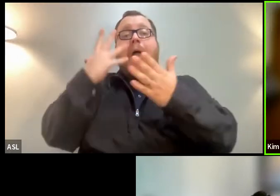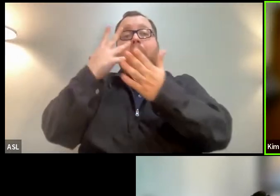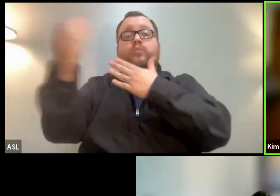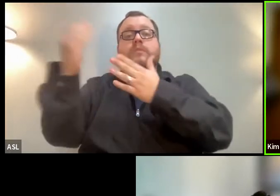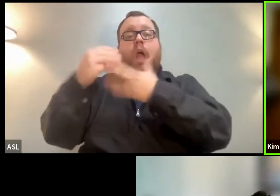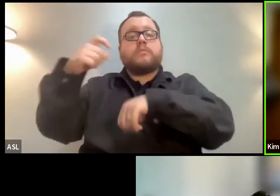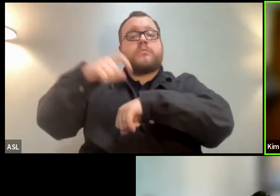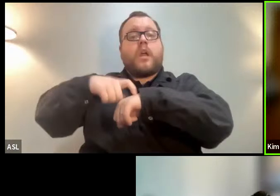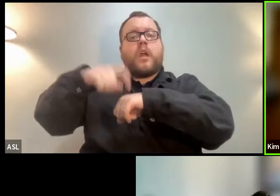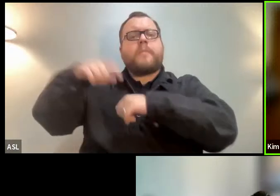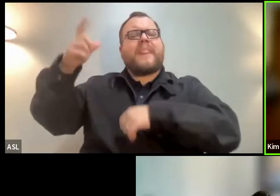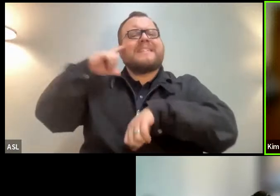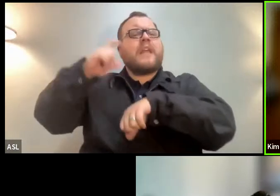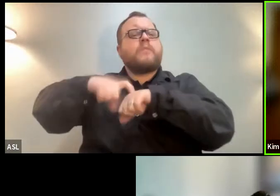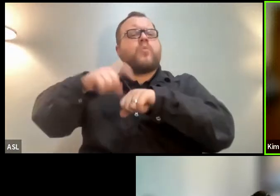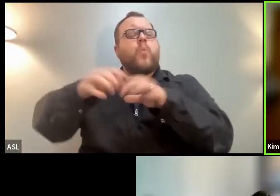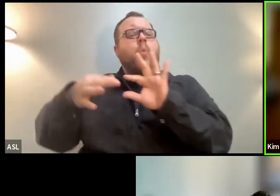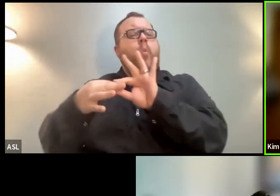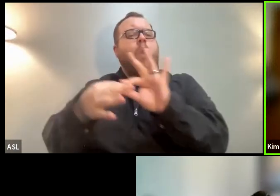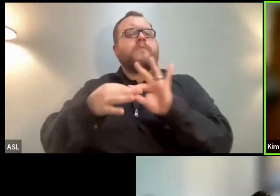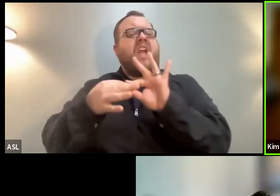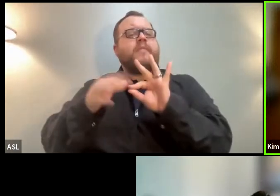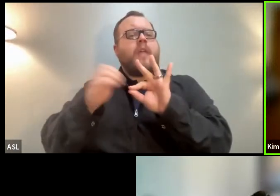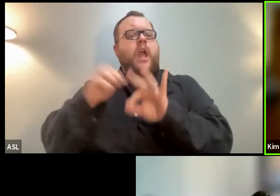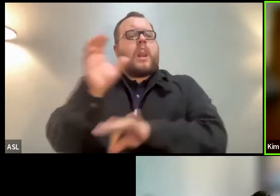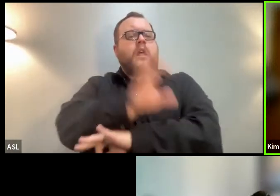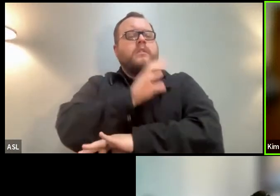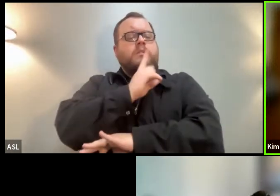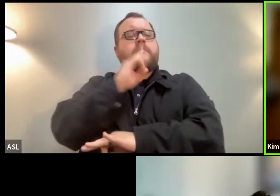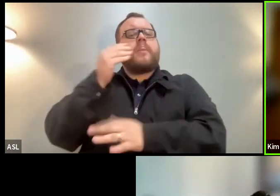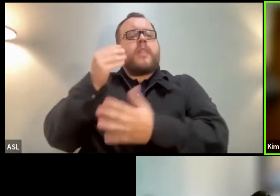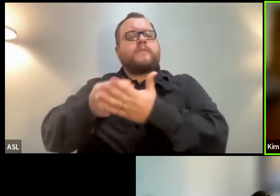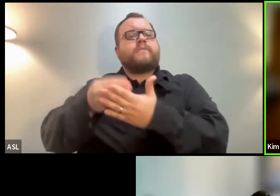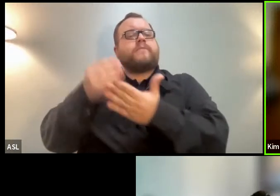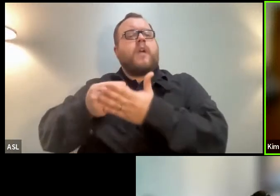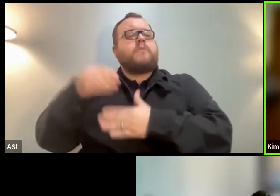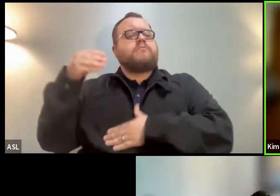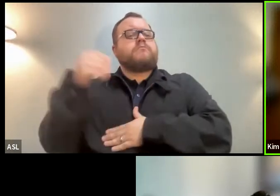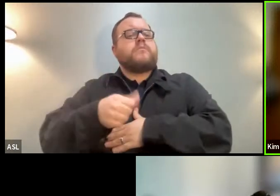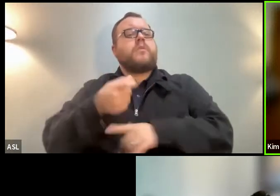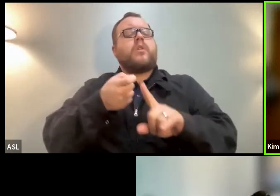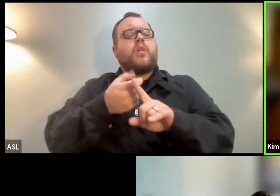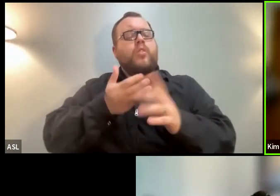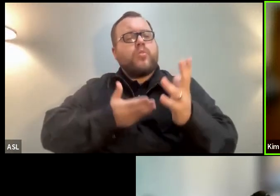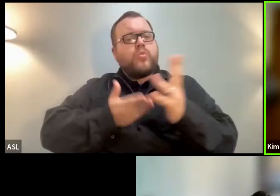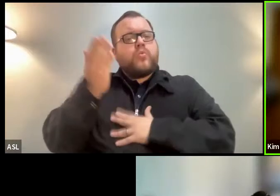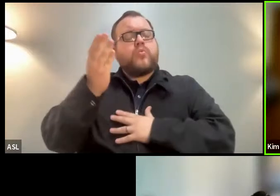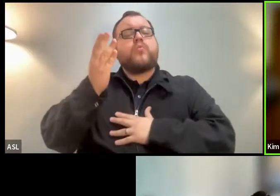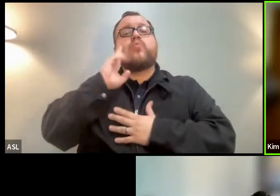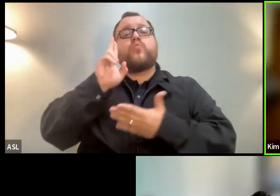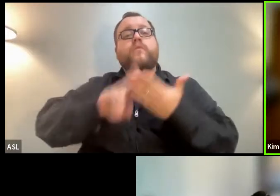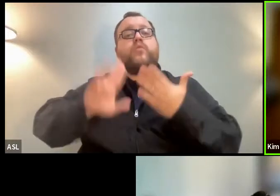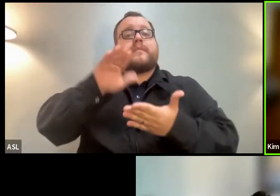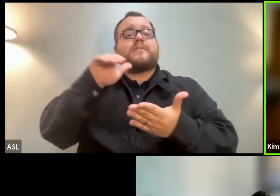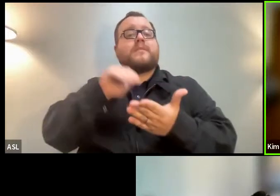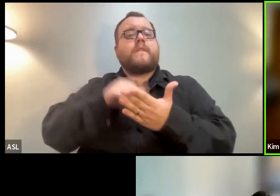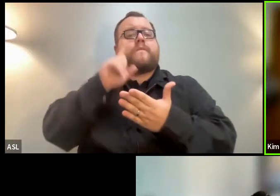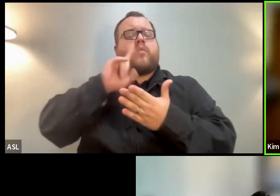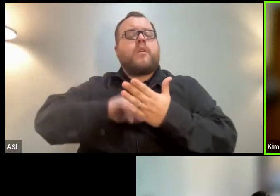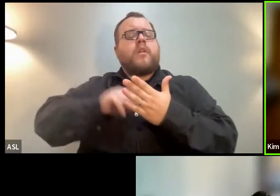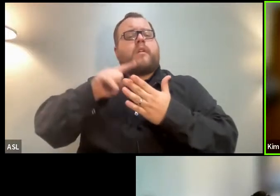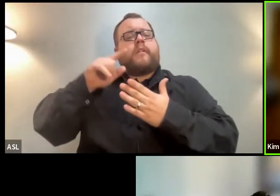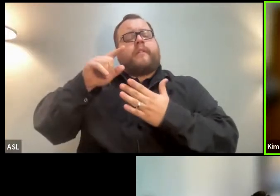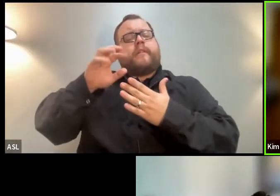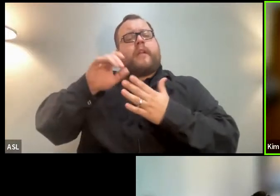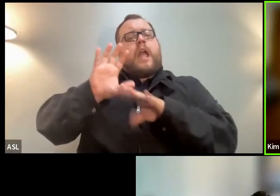time to coordinate the clinic has been funded through our University Centers for Excellence on Developmental Disabilities grants. So we do get a little